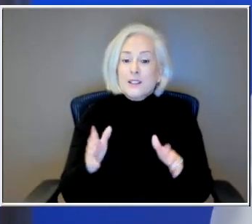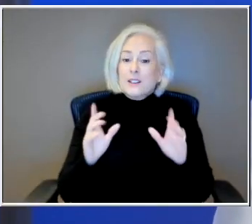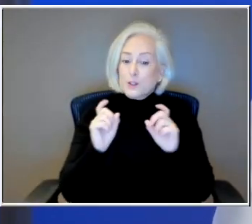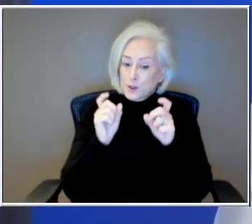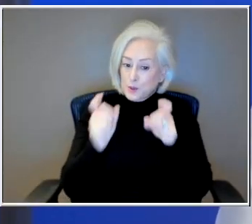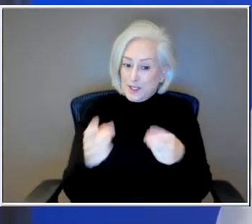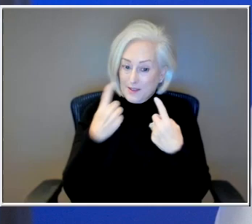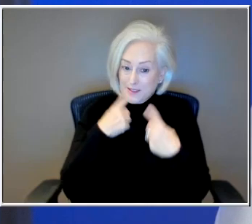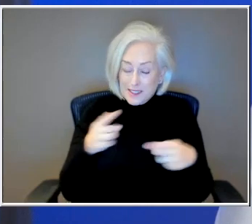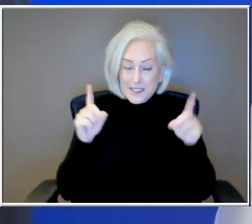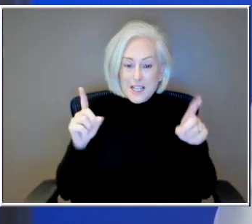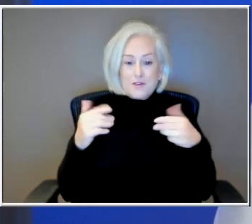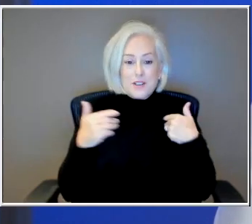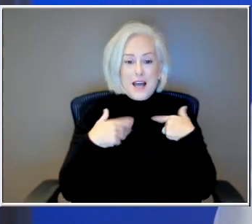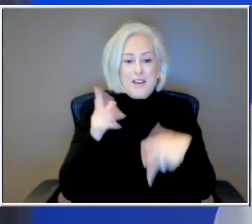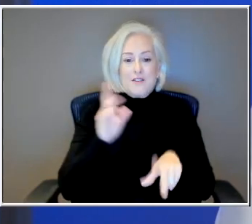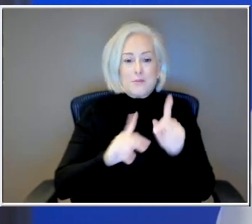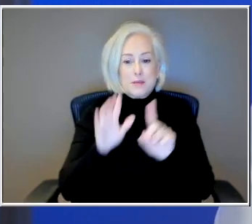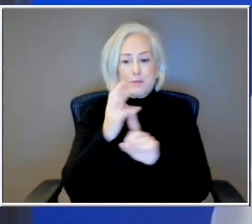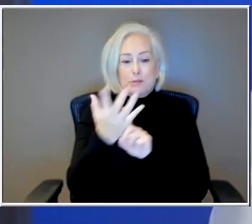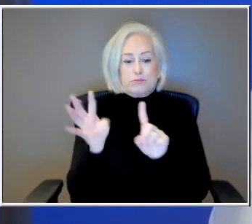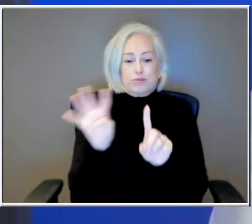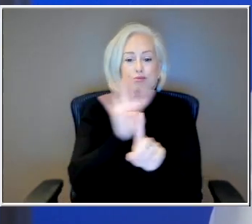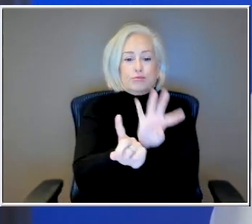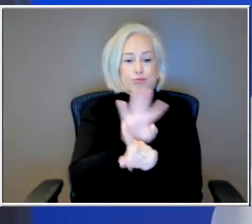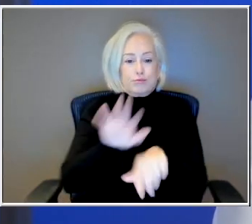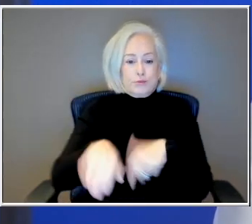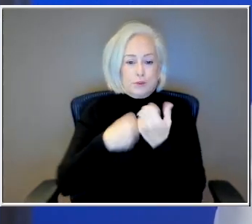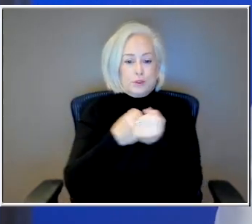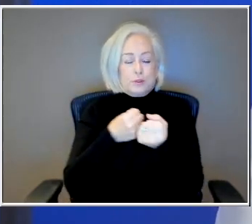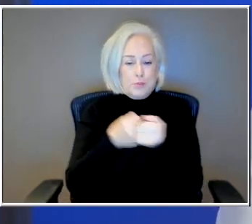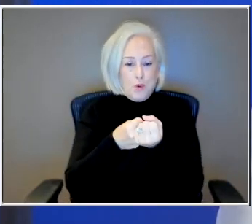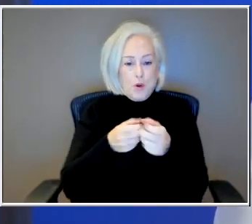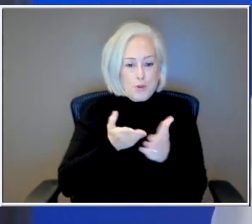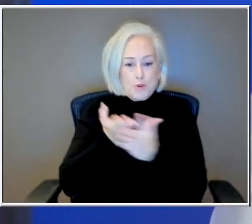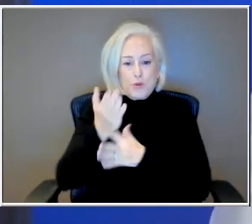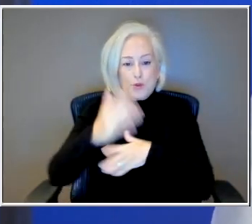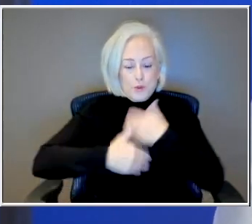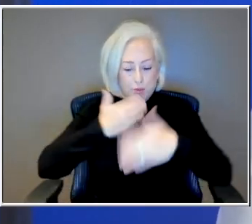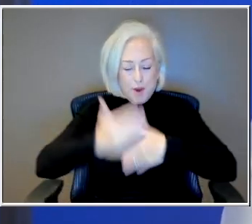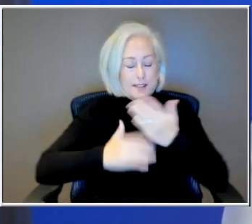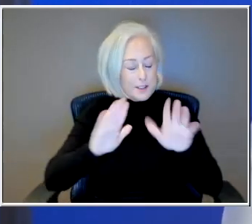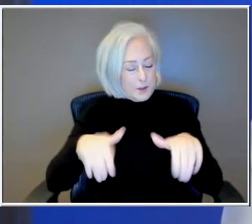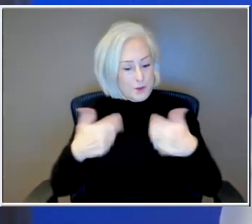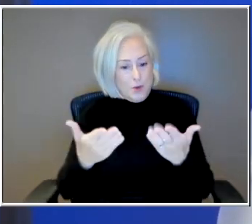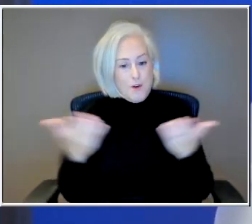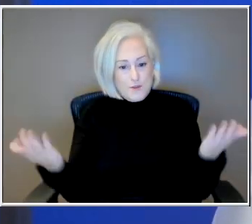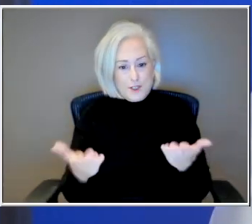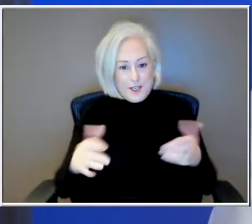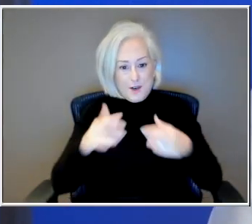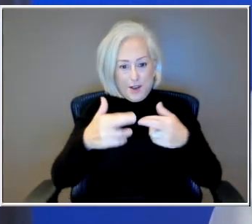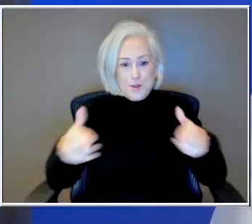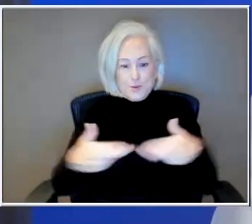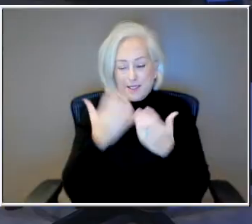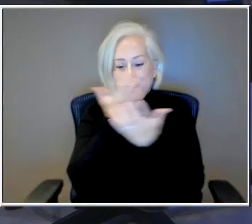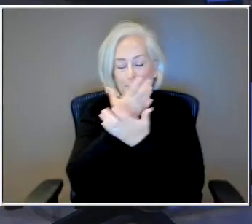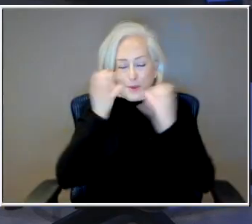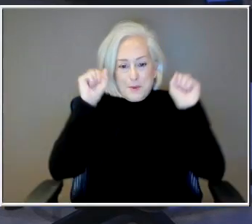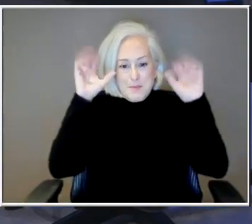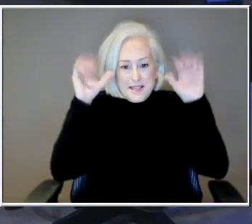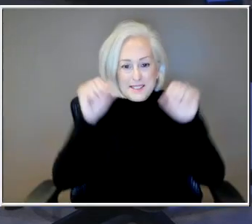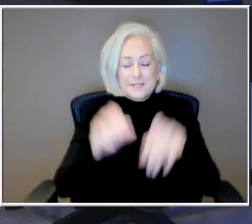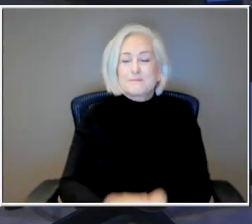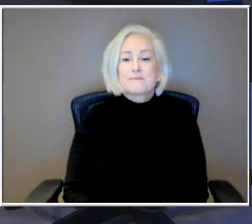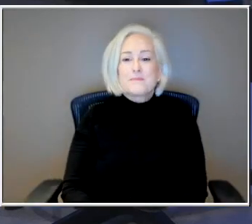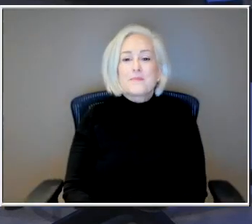you to support you as you go through this difficult process. And so to be able to offer that here for our patients in this region is just amazing. Dr. Kumar, who makes a good